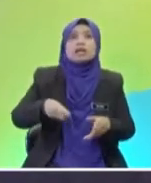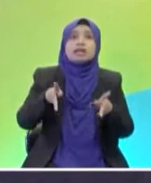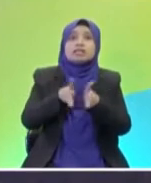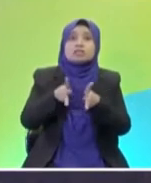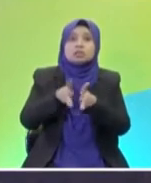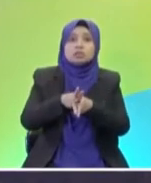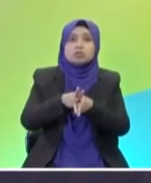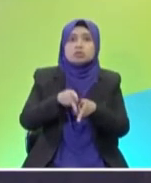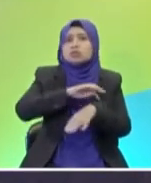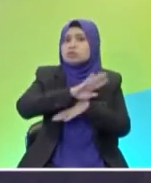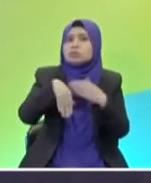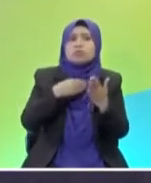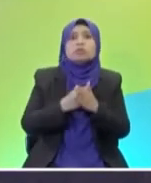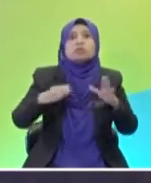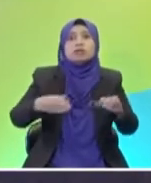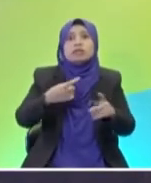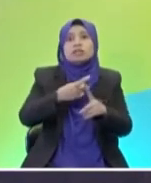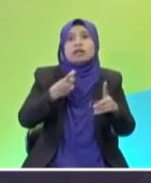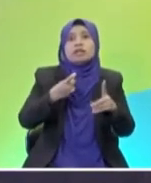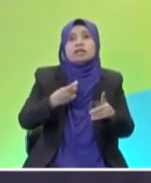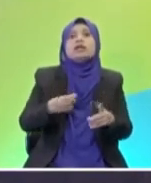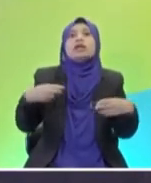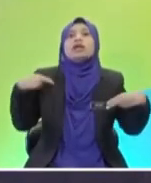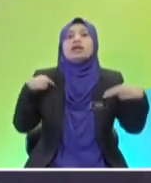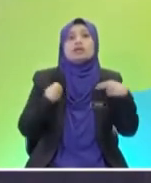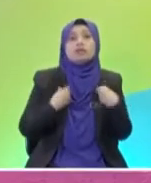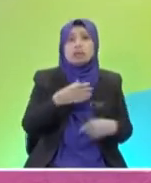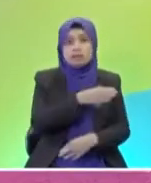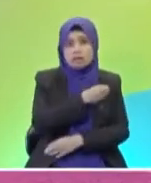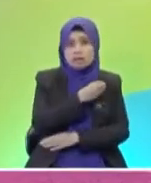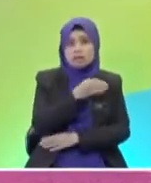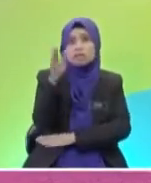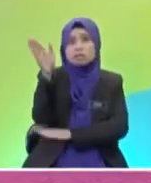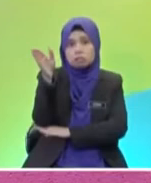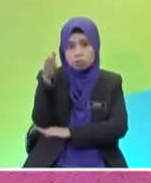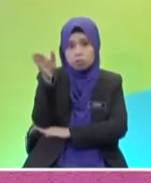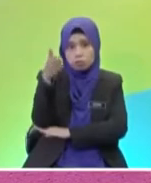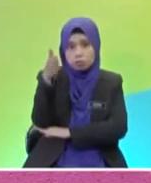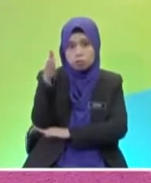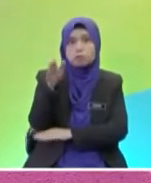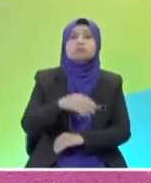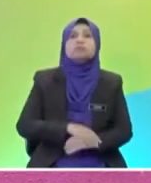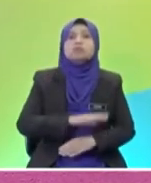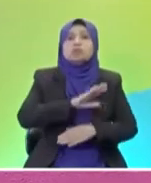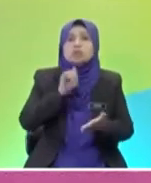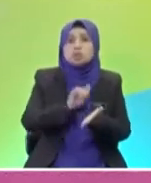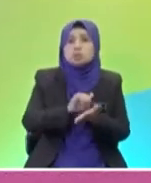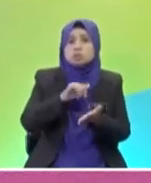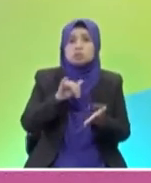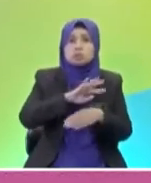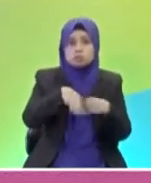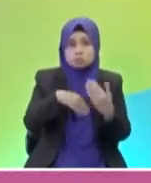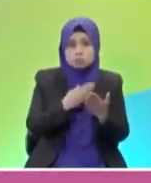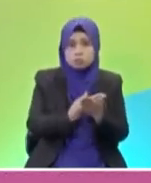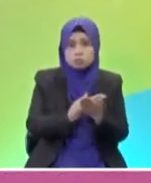That's the clothes we have here. And then next is pollution. It's one of the factor that cause